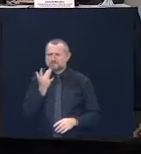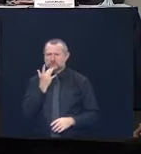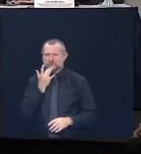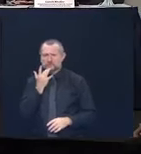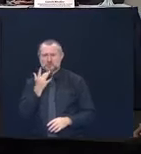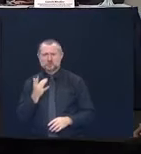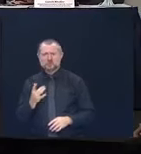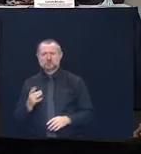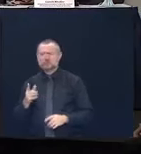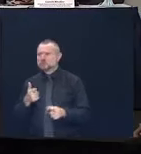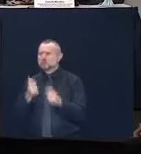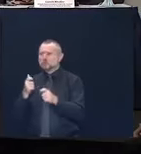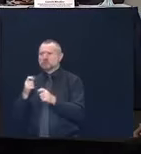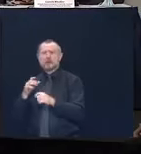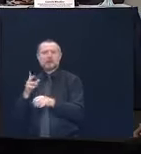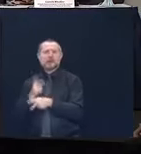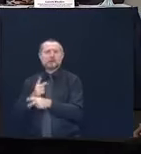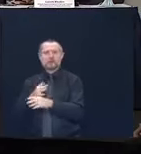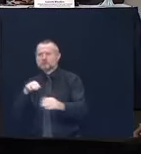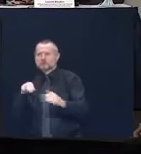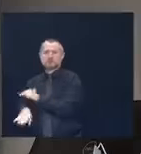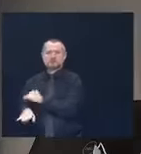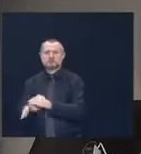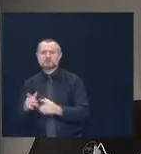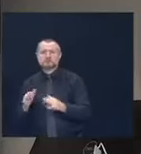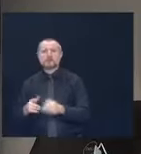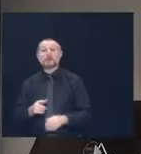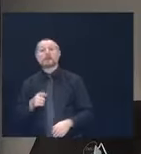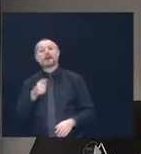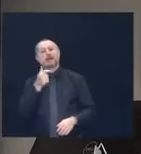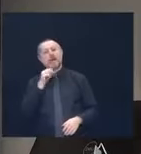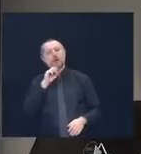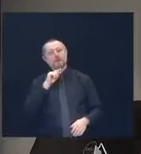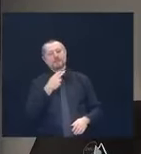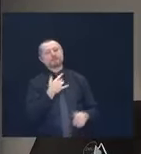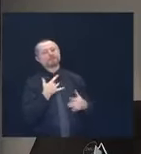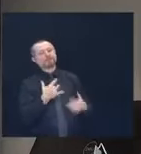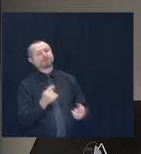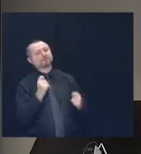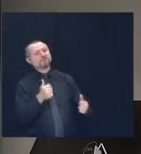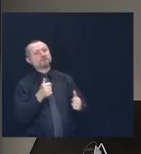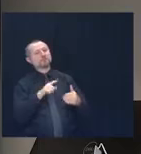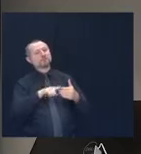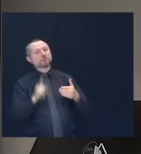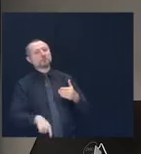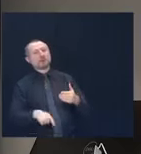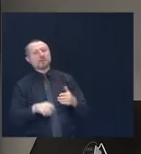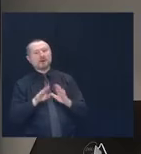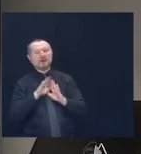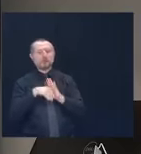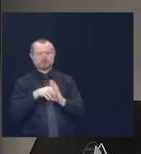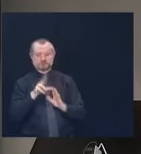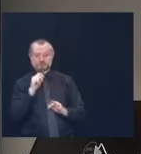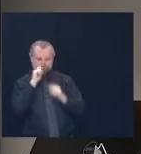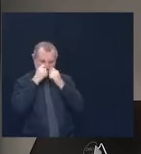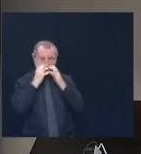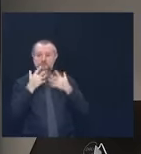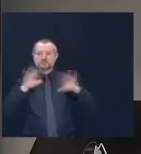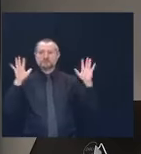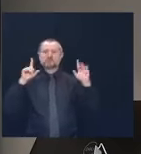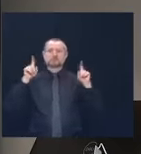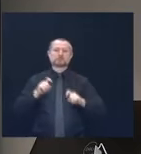cares? Many of these urgent care clinics give you instant results within 15 minutes, half an hour. They do them on spots, point of care test, often